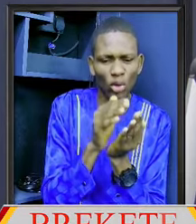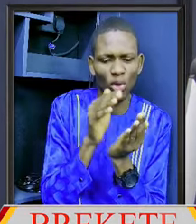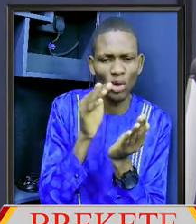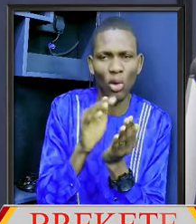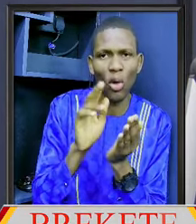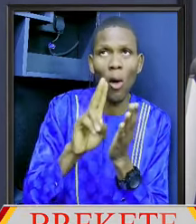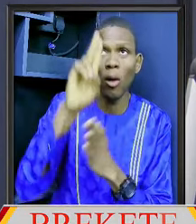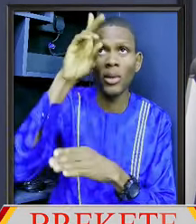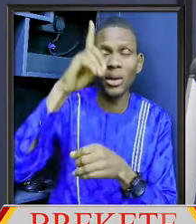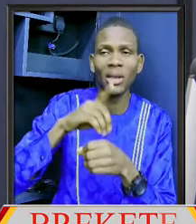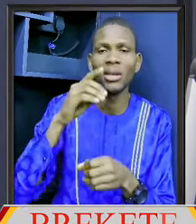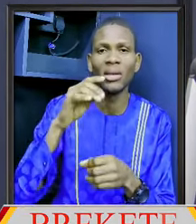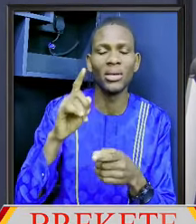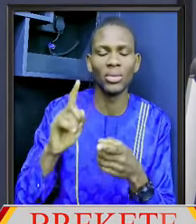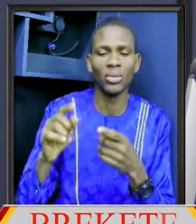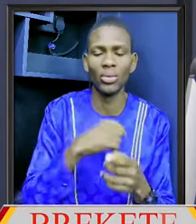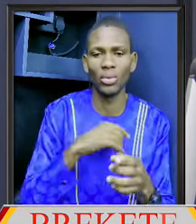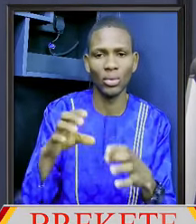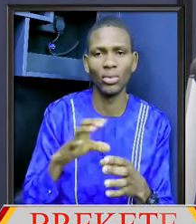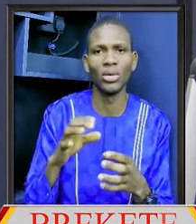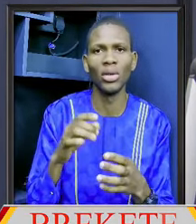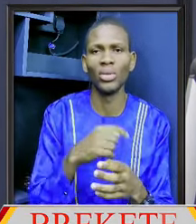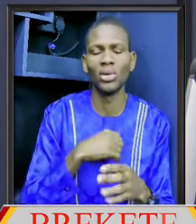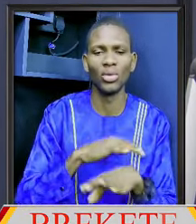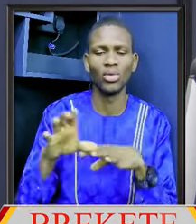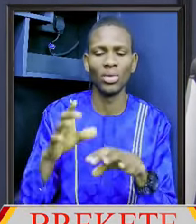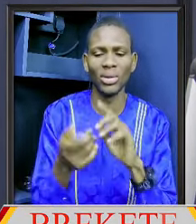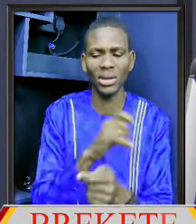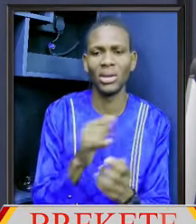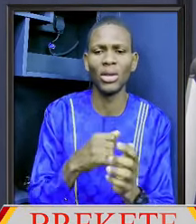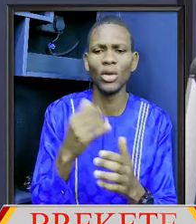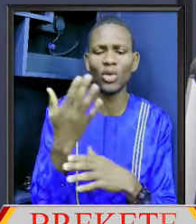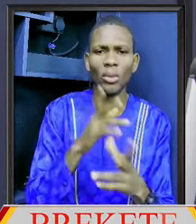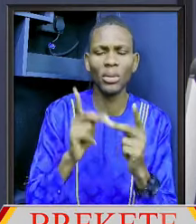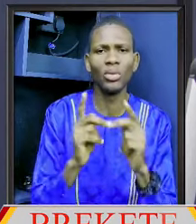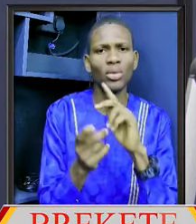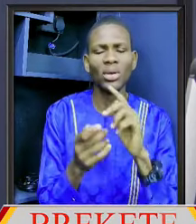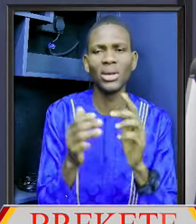them. Now, people with this serious, they even change.